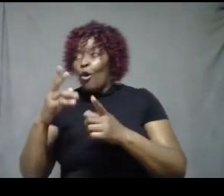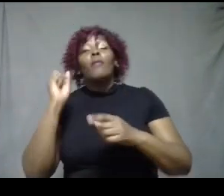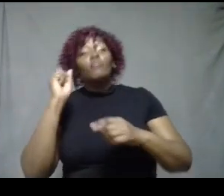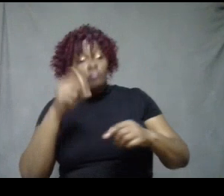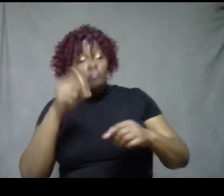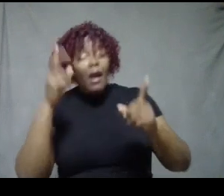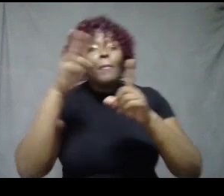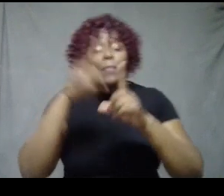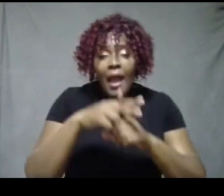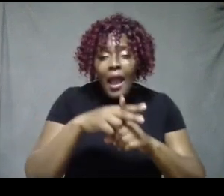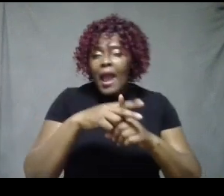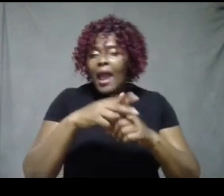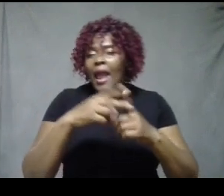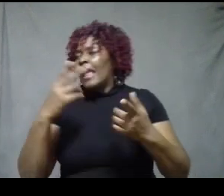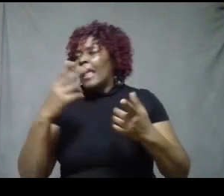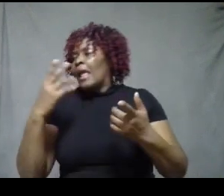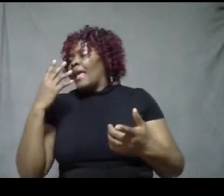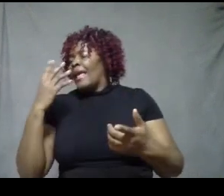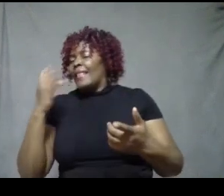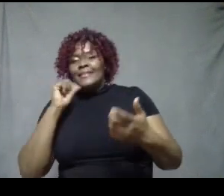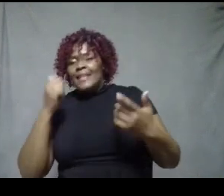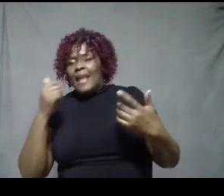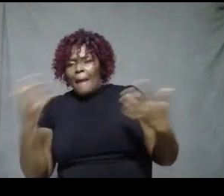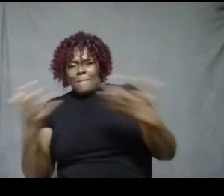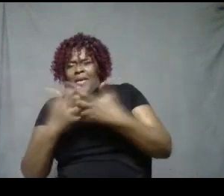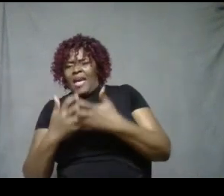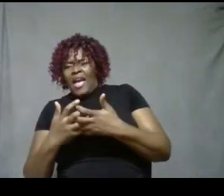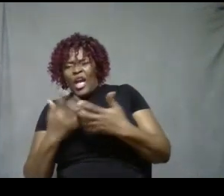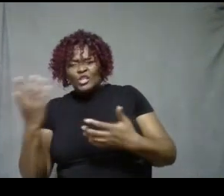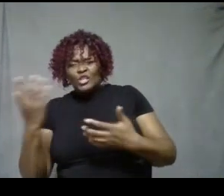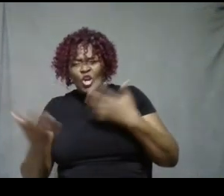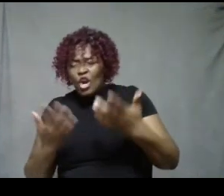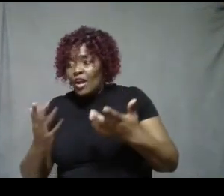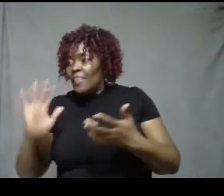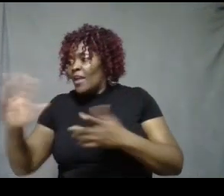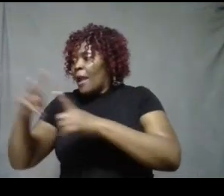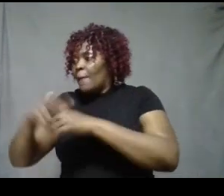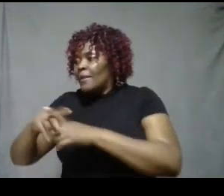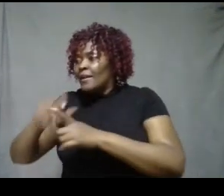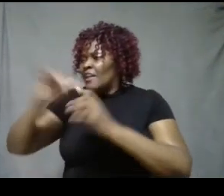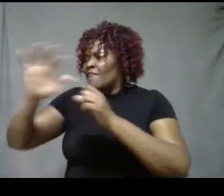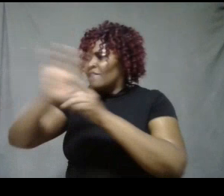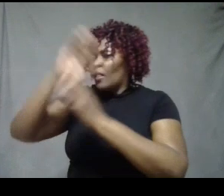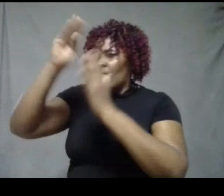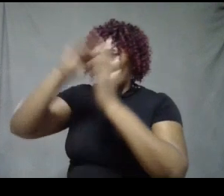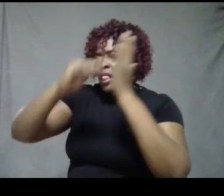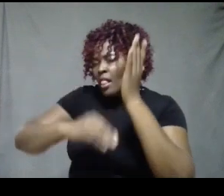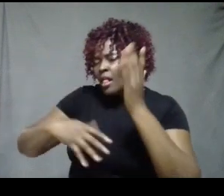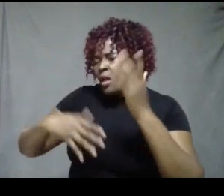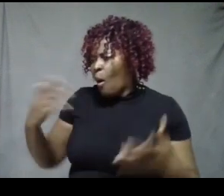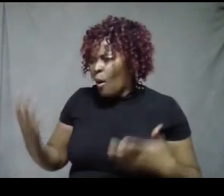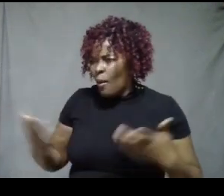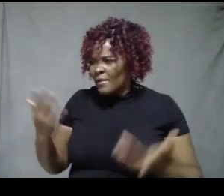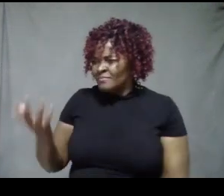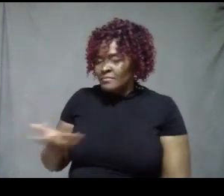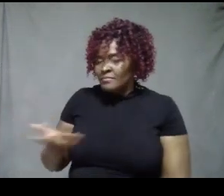they didn't get the funding because they didn't meet the qualifications or their application was incomplete? So I don't.